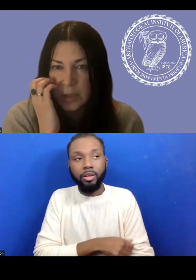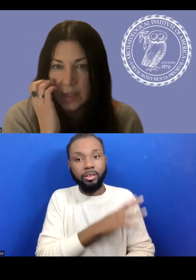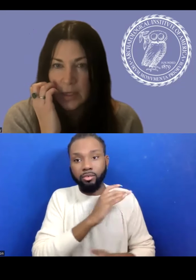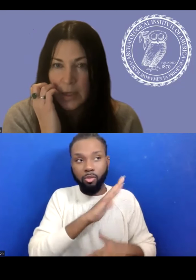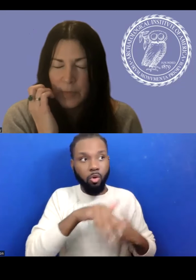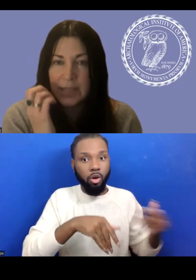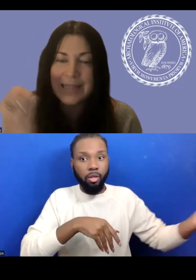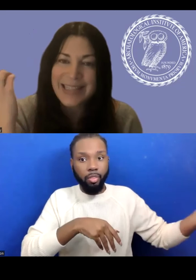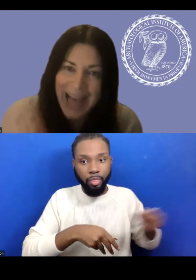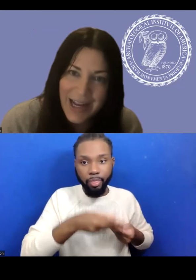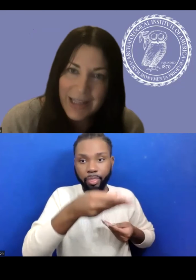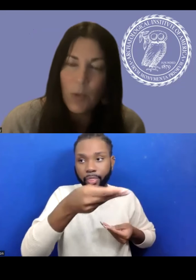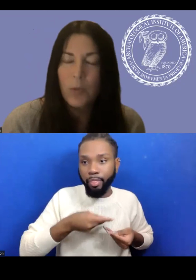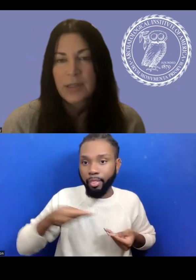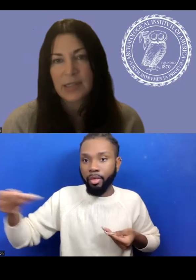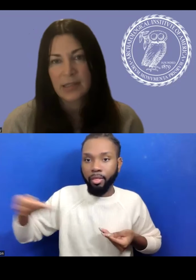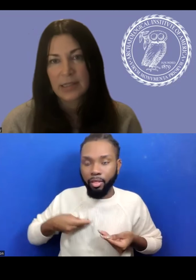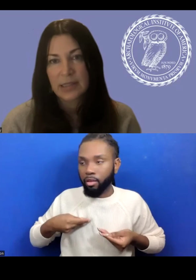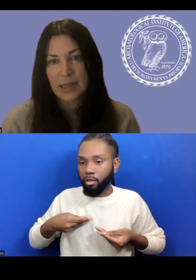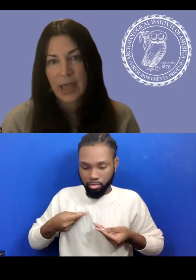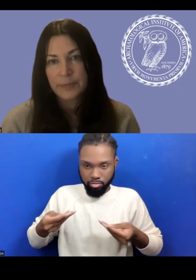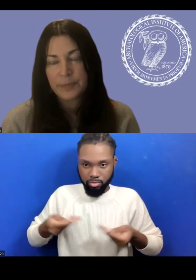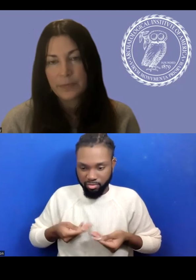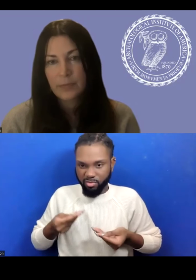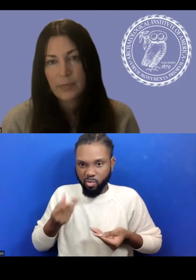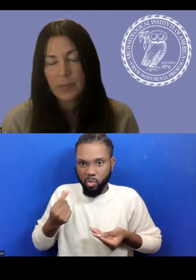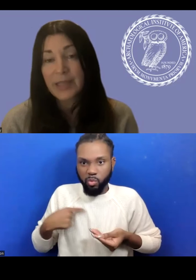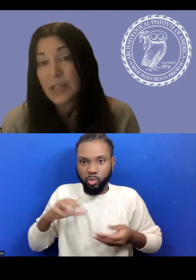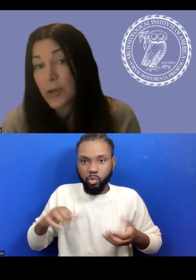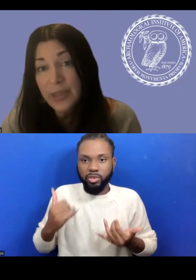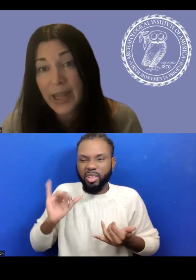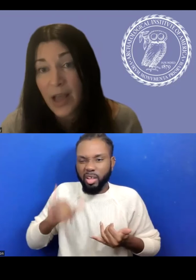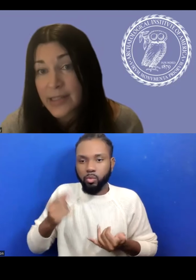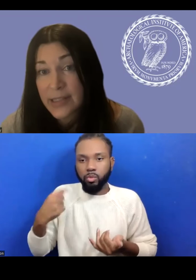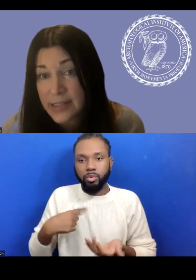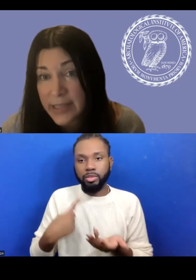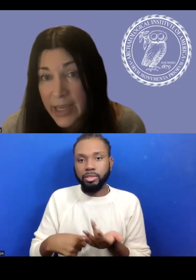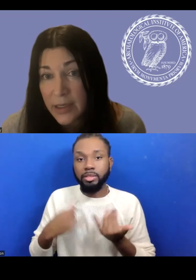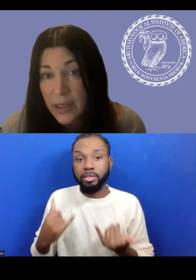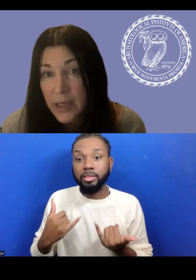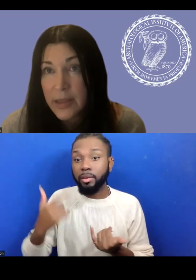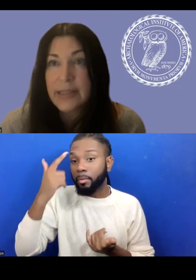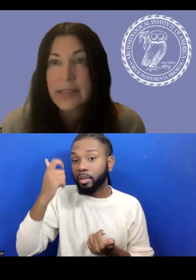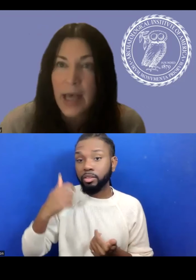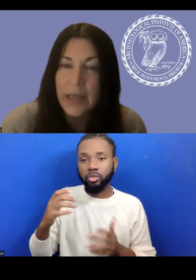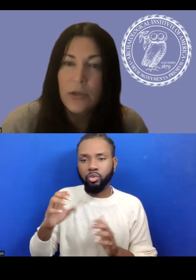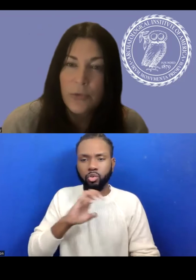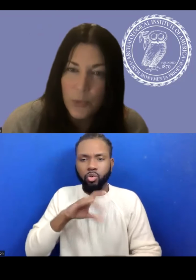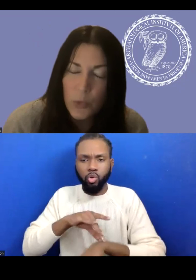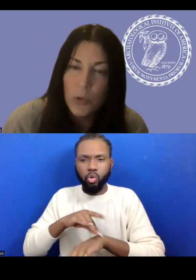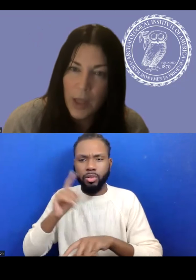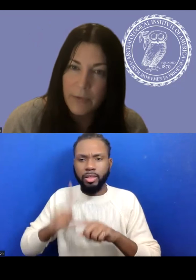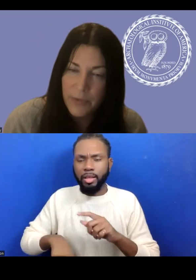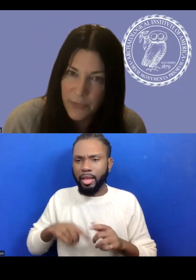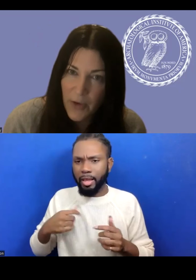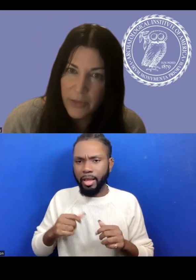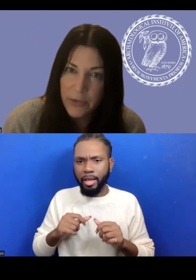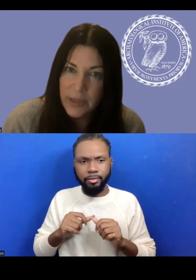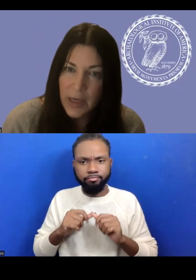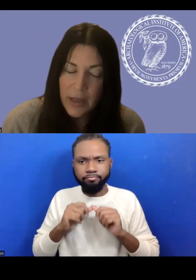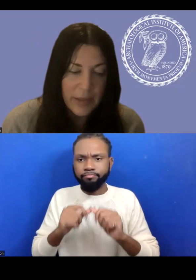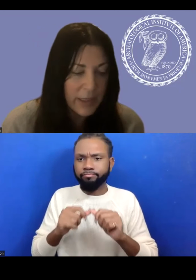deal with it is exactly what we're discussing today. Because the earth cannot sustain this kind of rule of